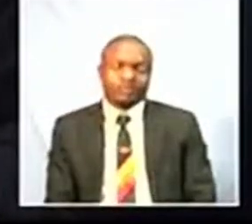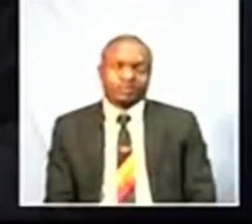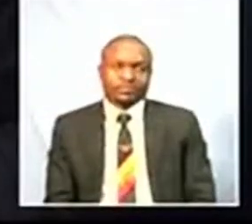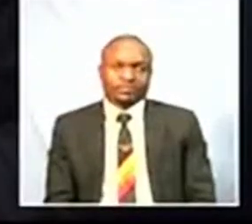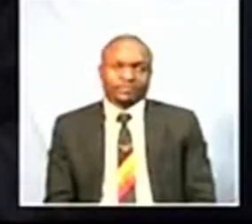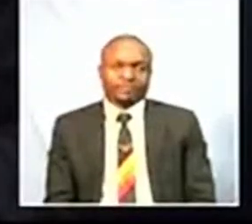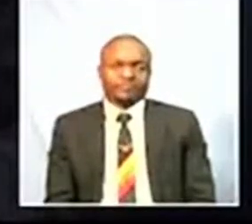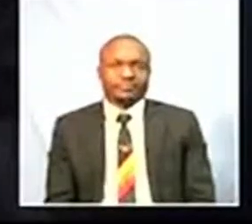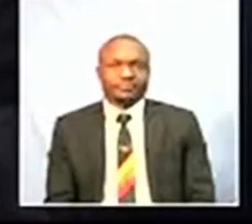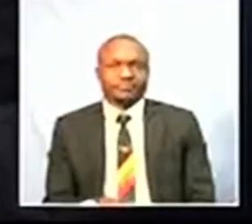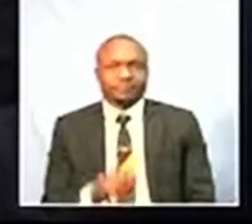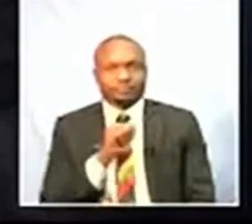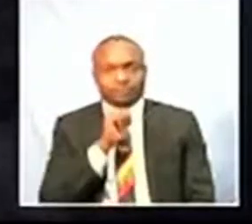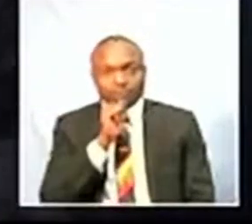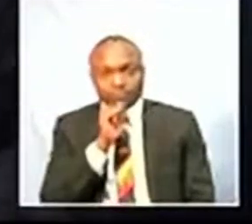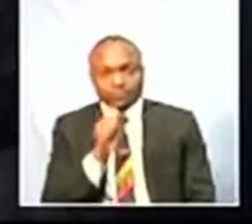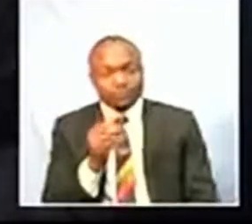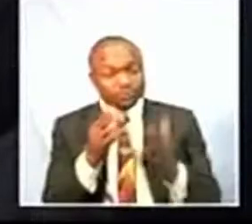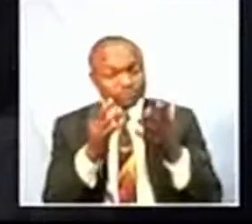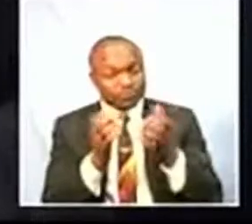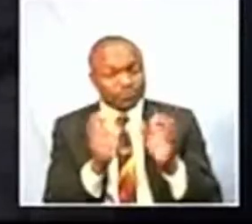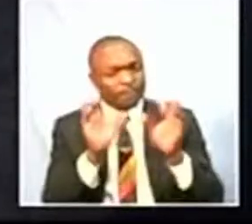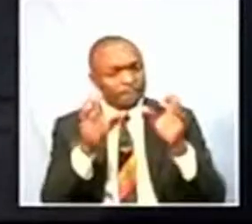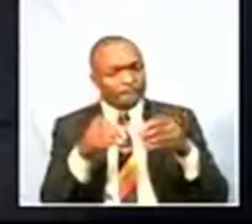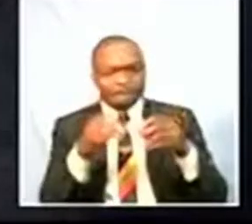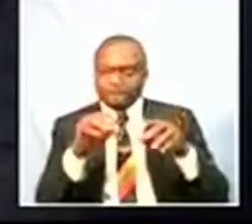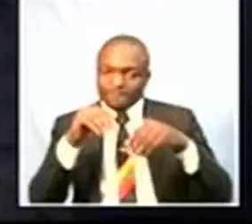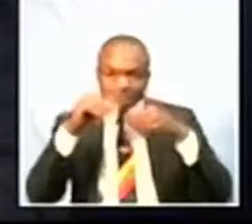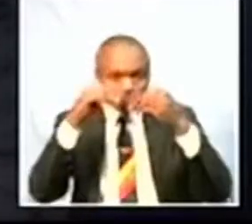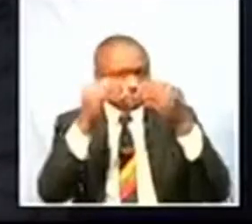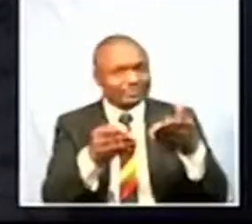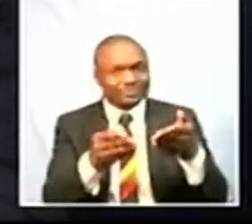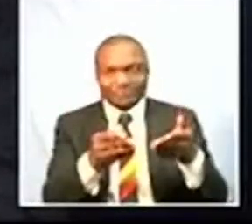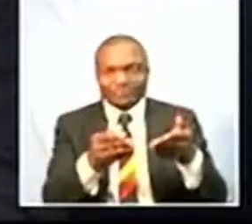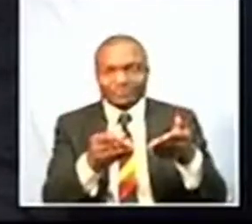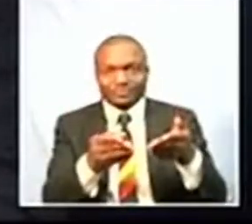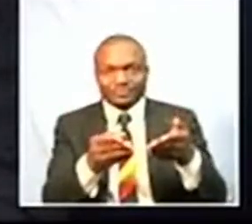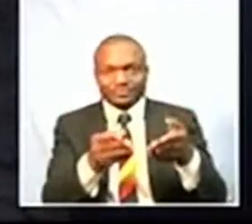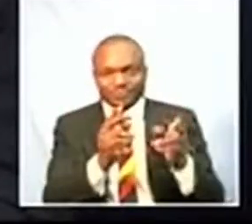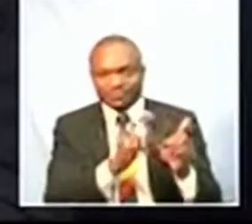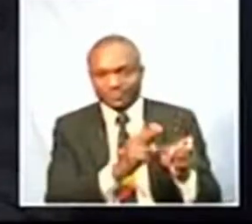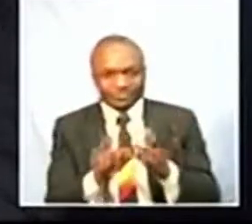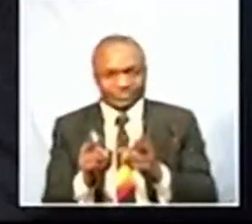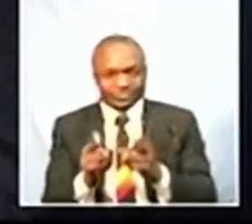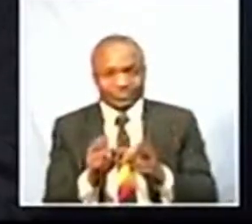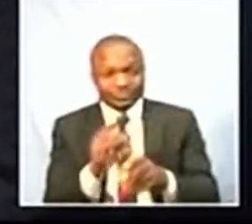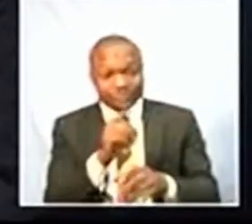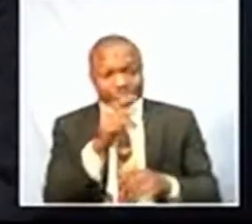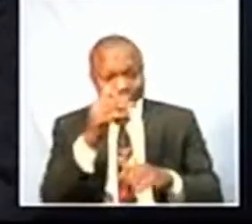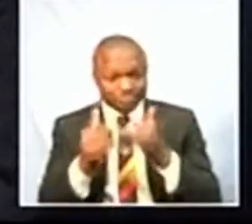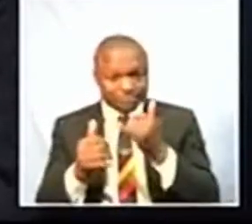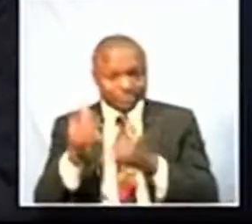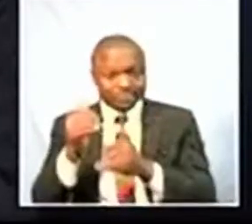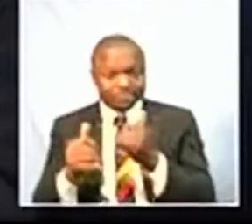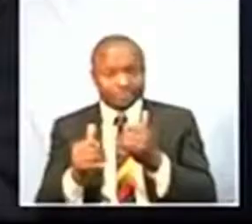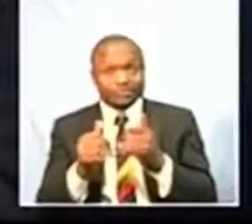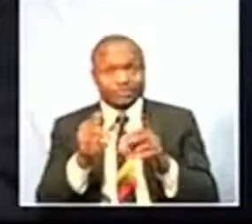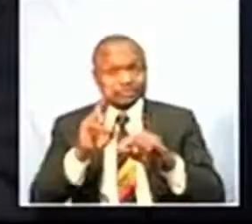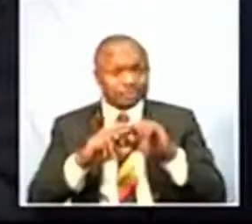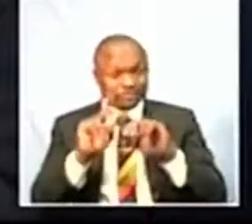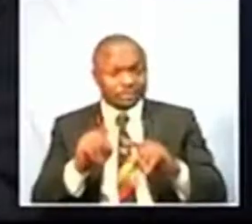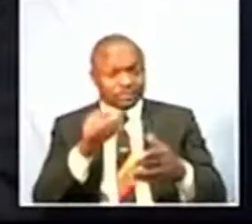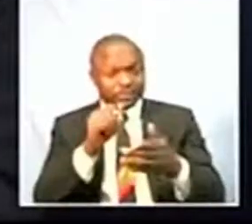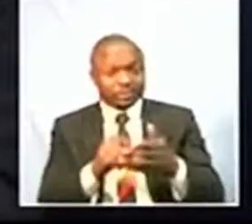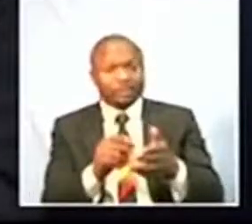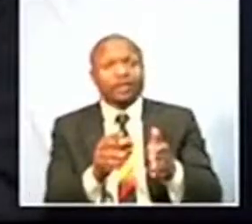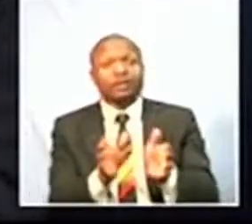I don't want the council to give the responses. You conclude, the chair. So this is a grading